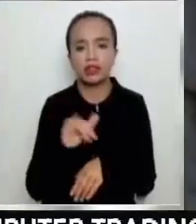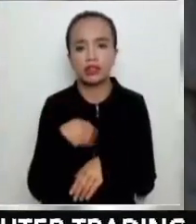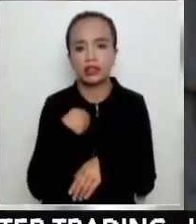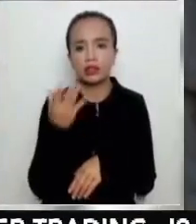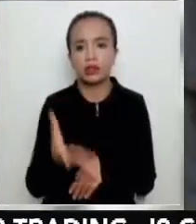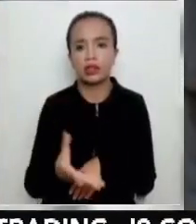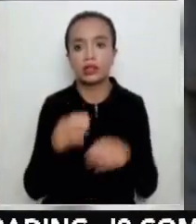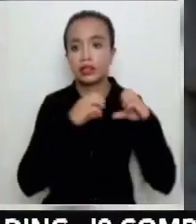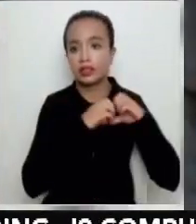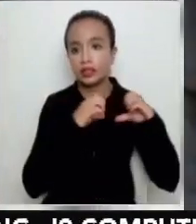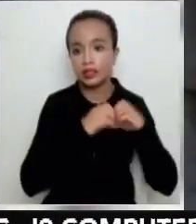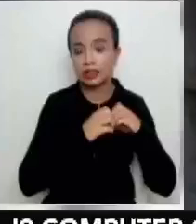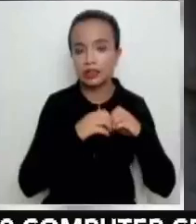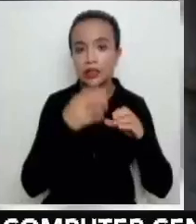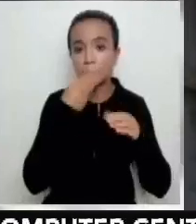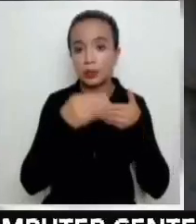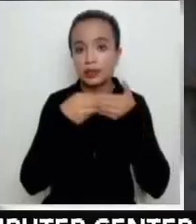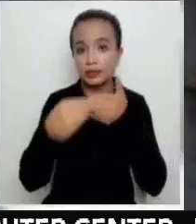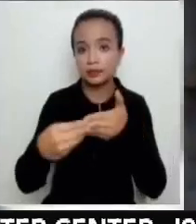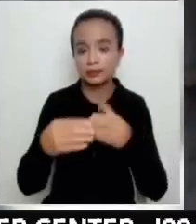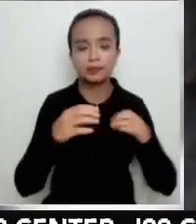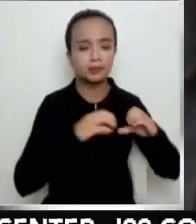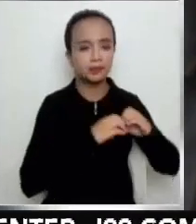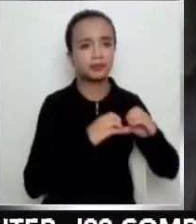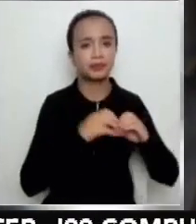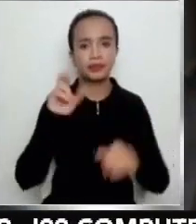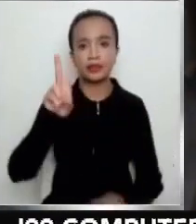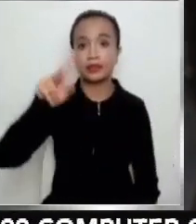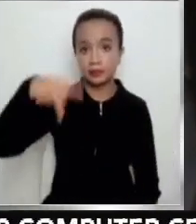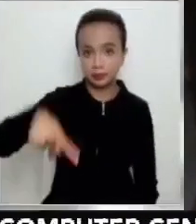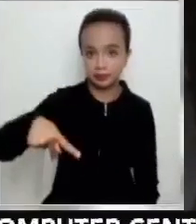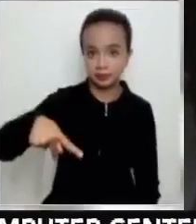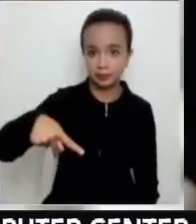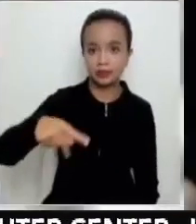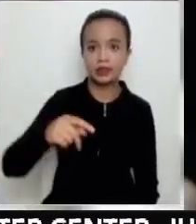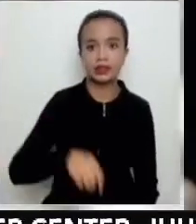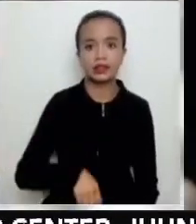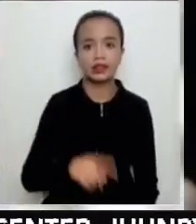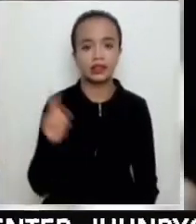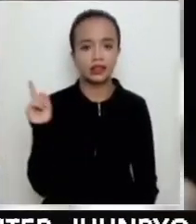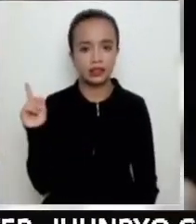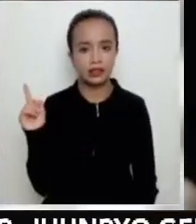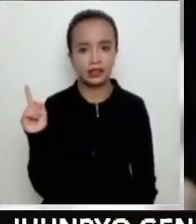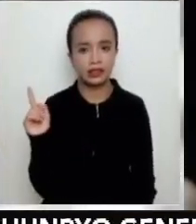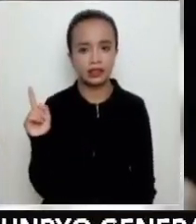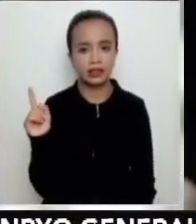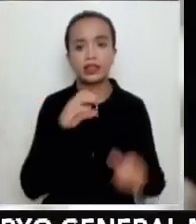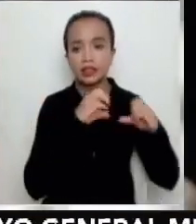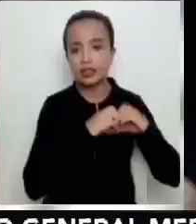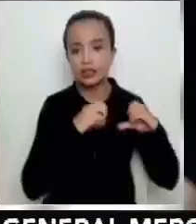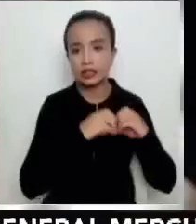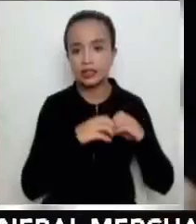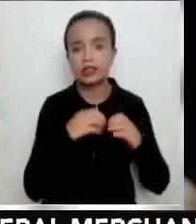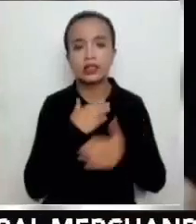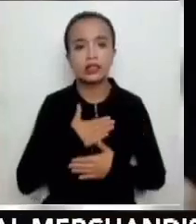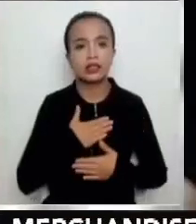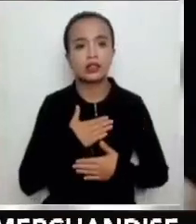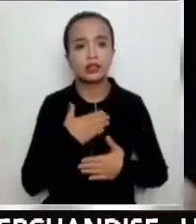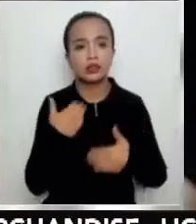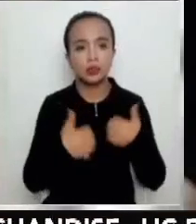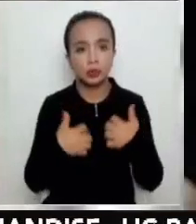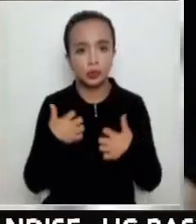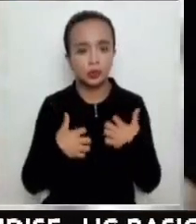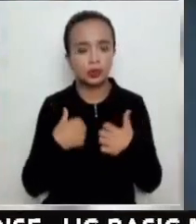Sa pangunguna ni GMA Network Senior Vice President Attorney Annette Gozon Valdez, GMA Entertainment Group Senior Vice President